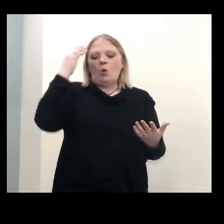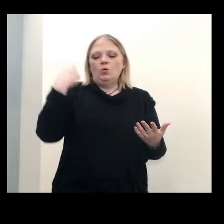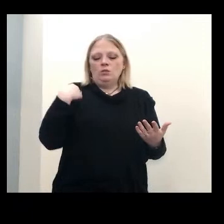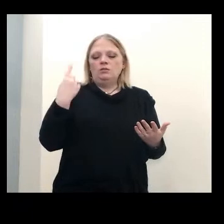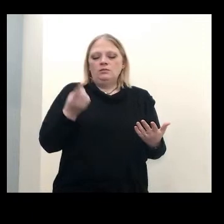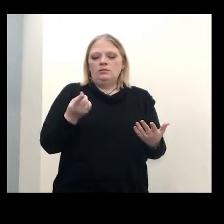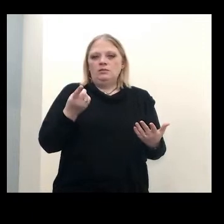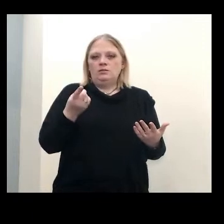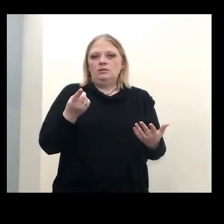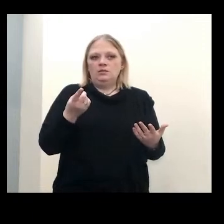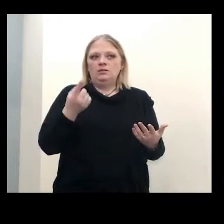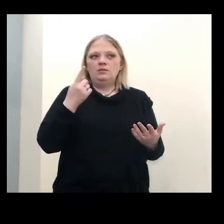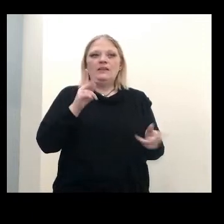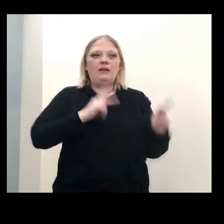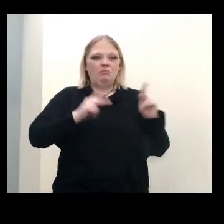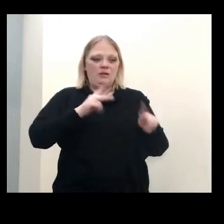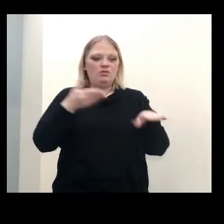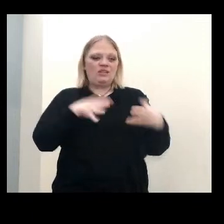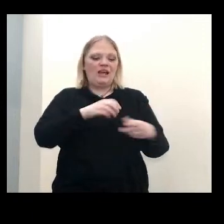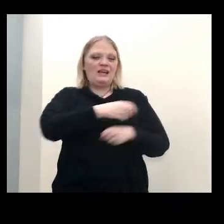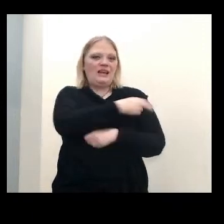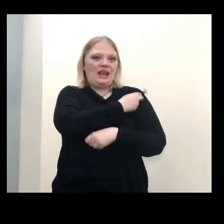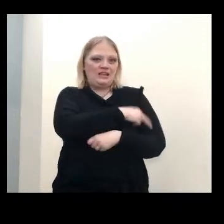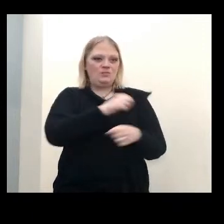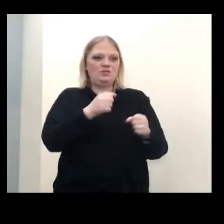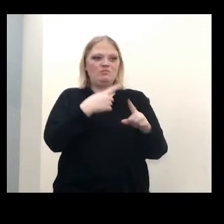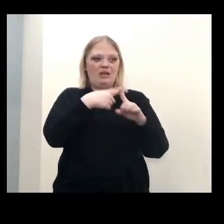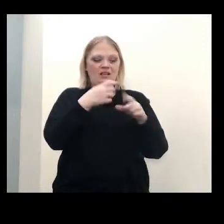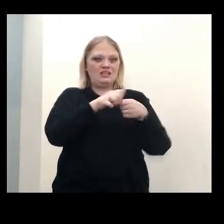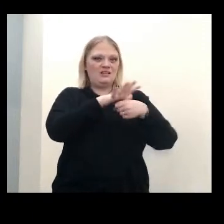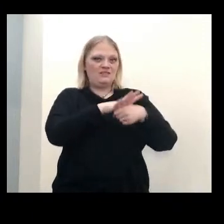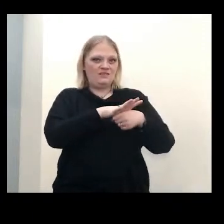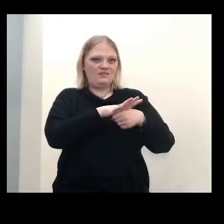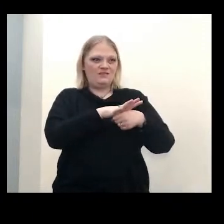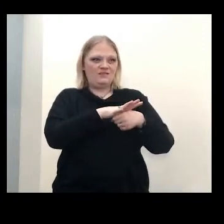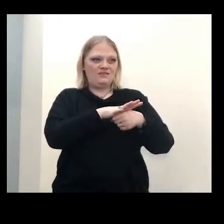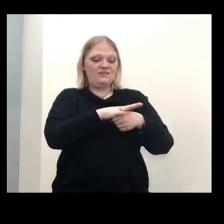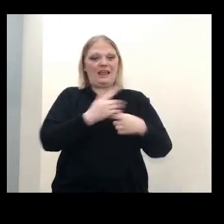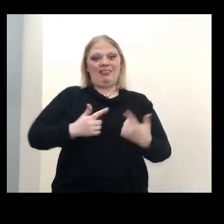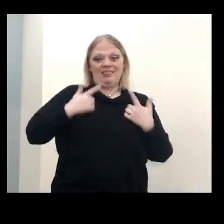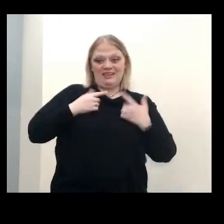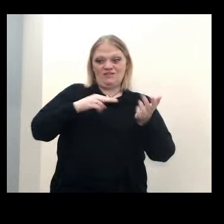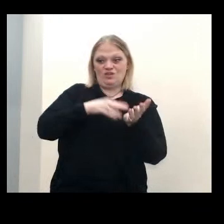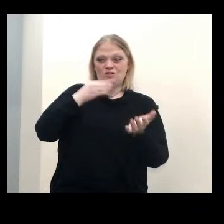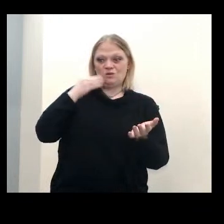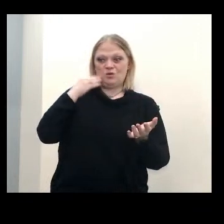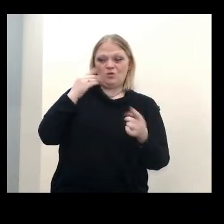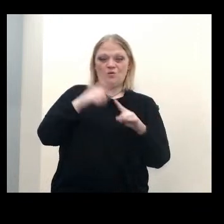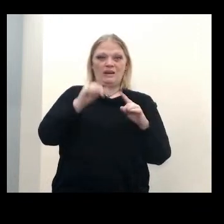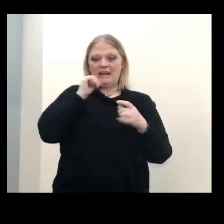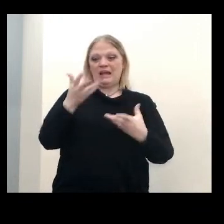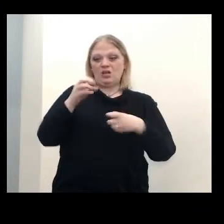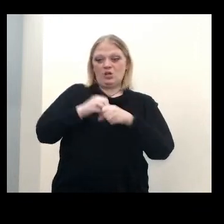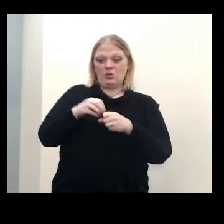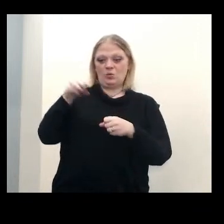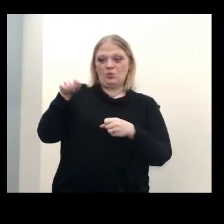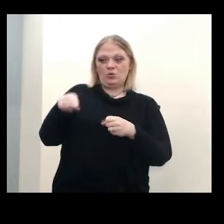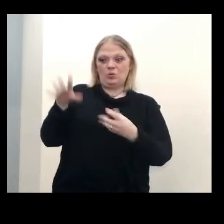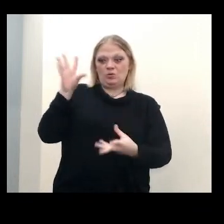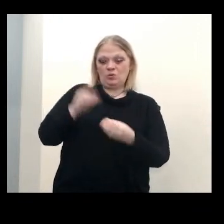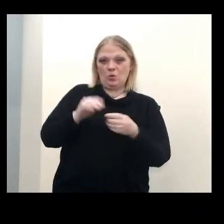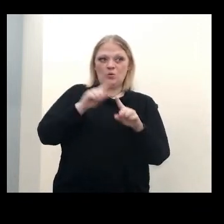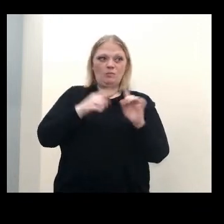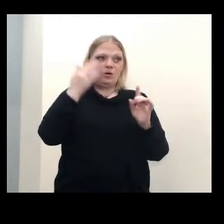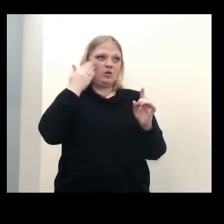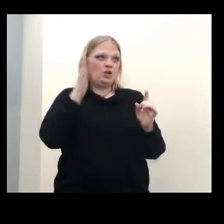that individuals were dying in hospitals that were COVID-19 positive, that were nursing home residents, that may not have been included in the nursing home totals, but we didn't know